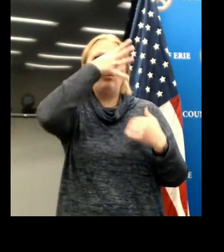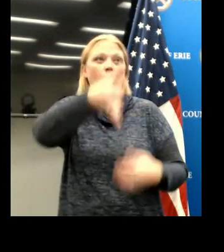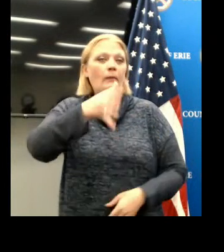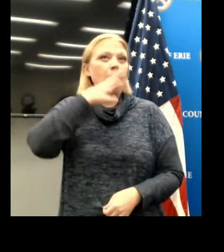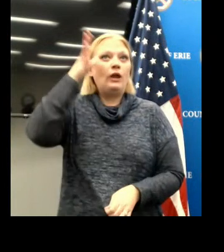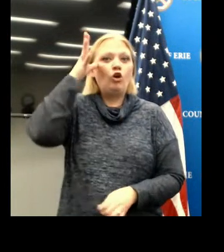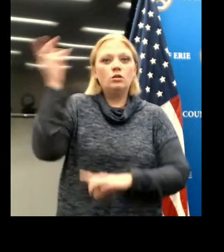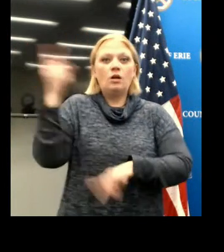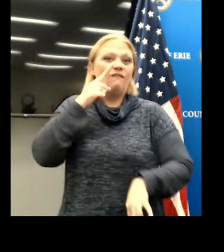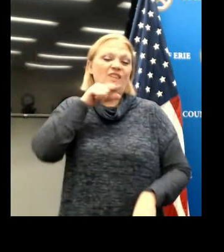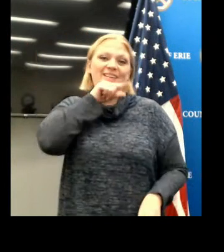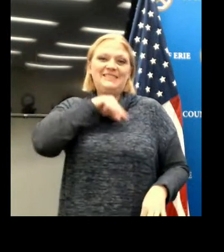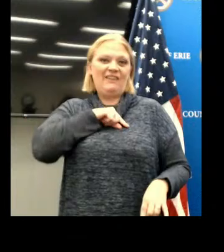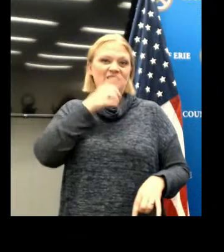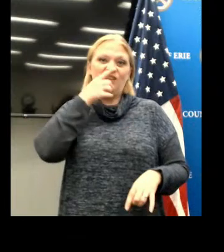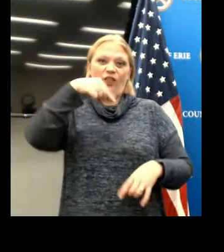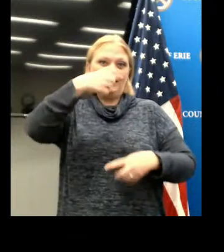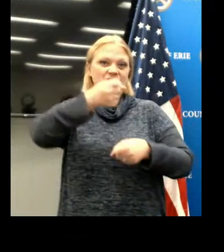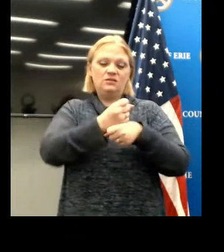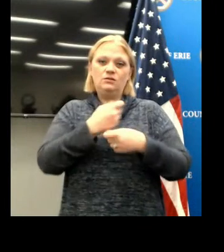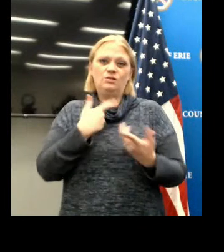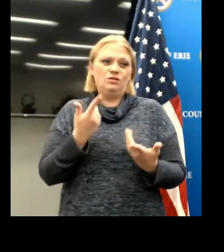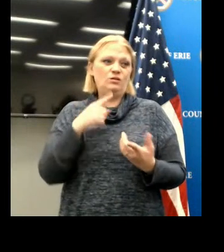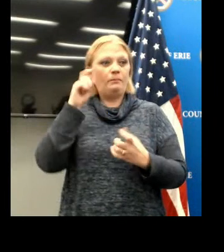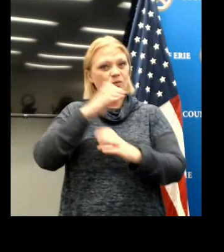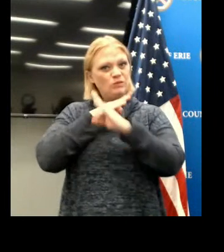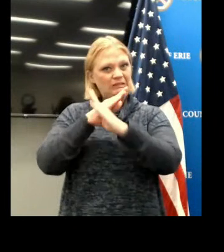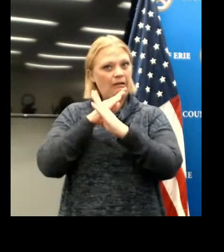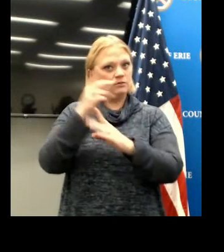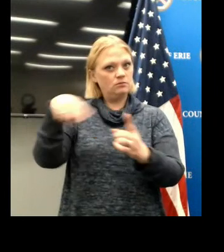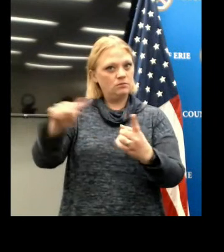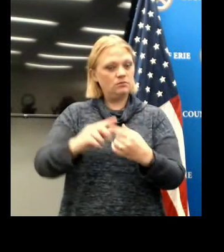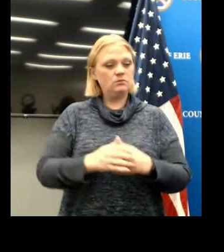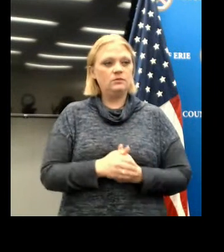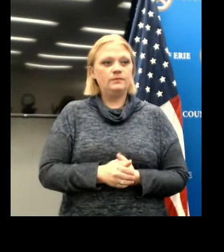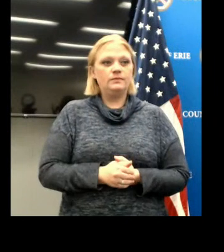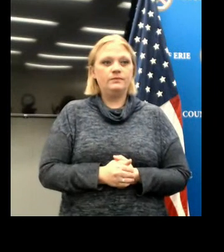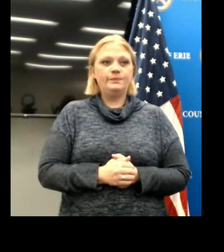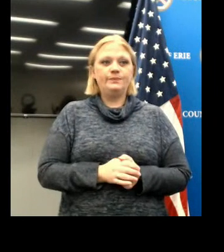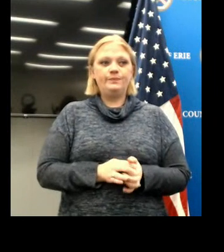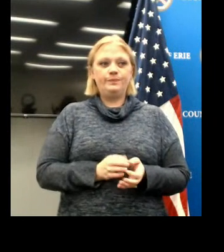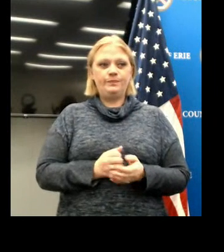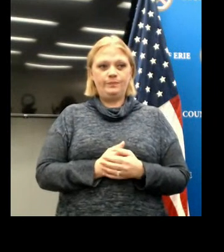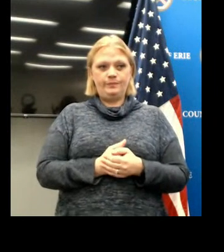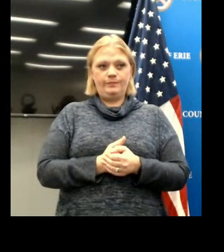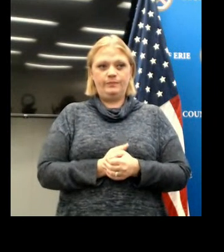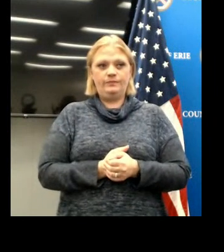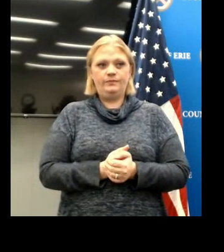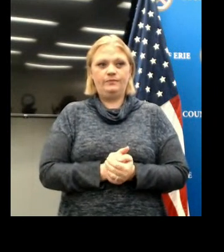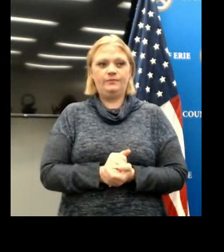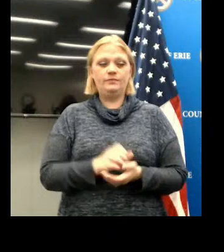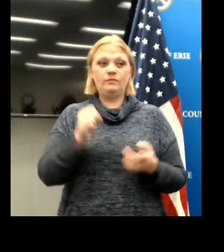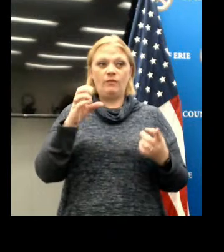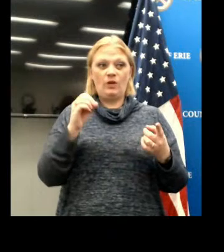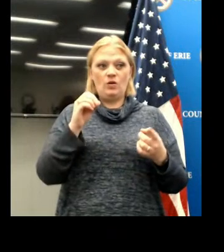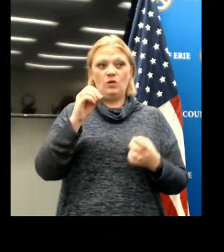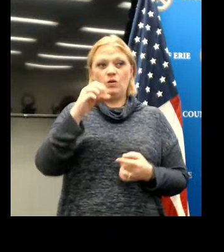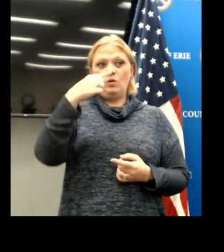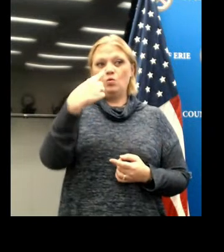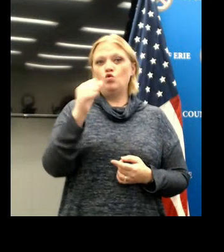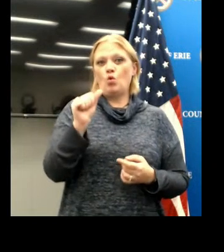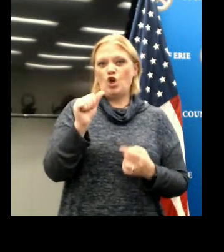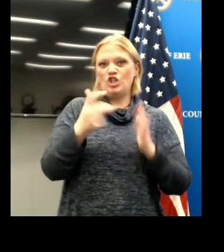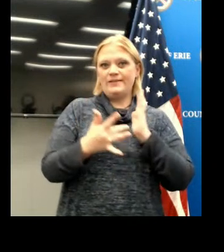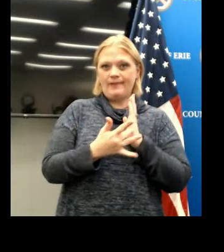parents over for Thanksgiving dinner this year. We have to protect them. So actually, there is Georgia Tech